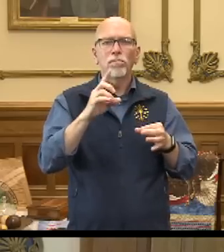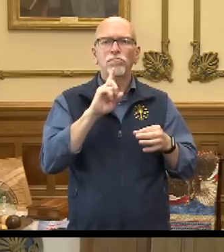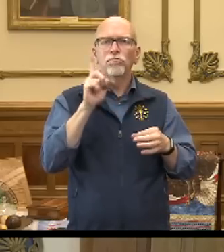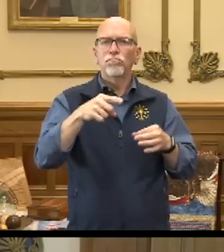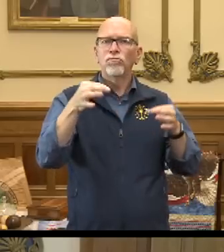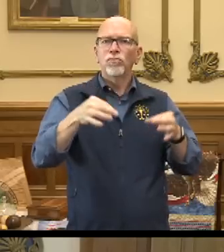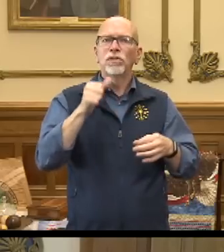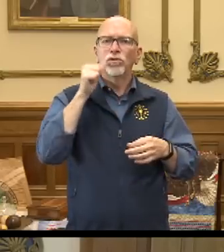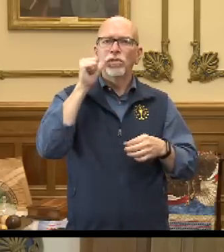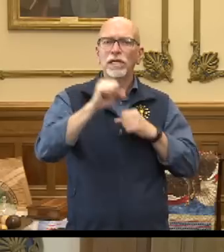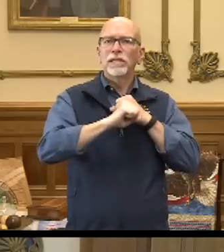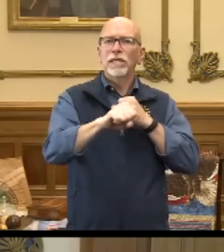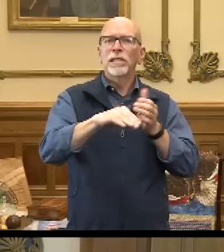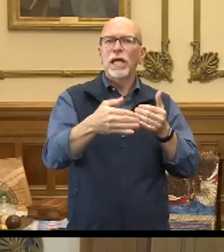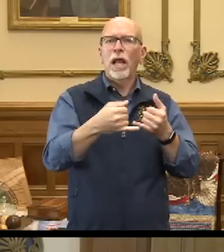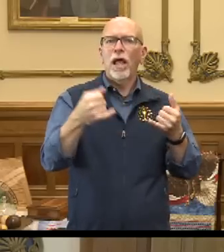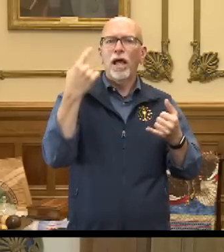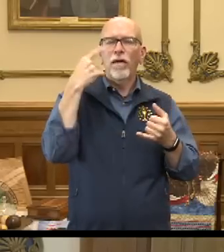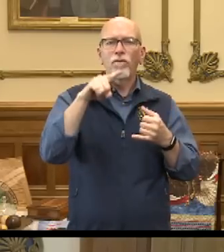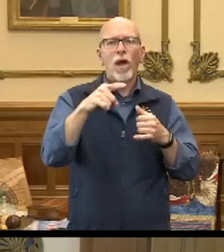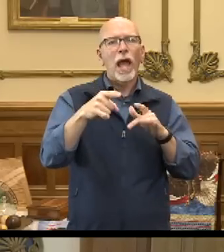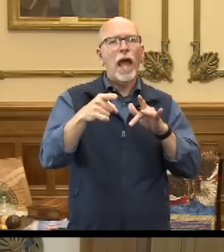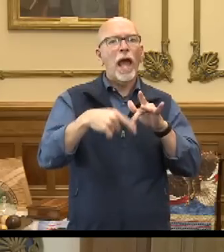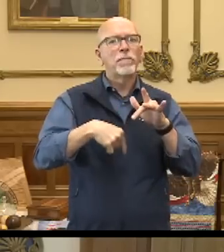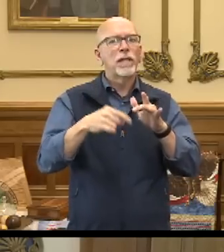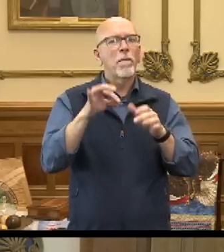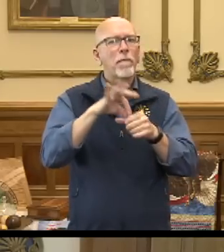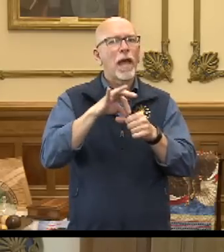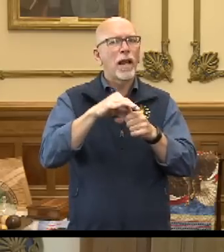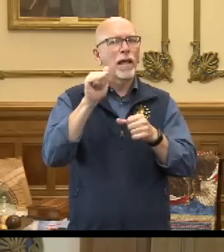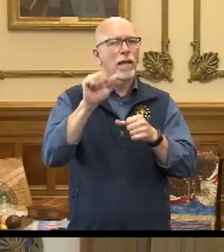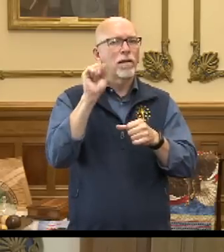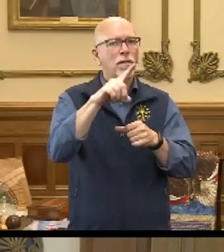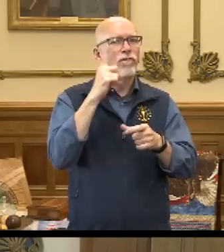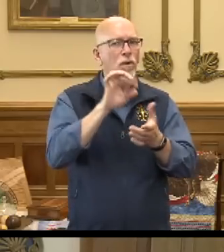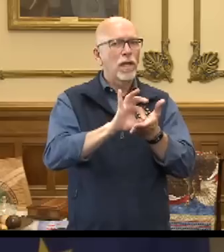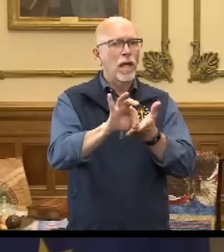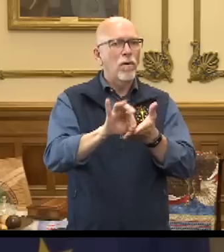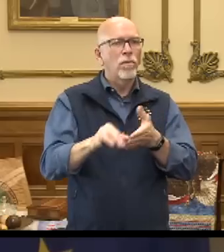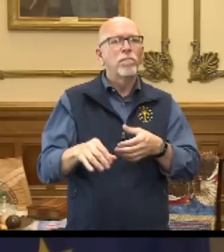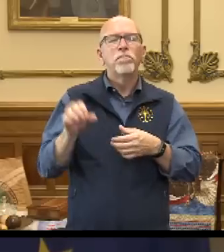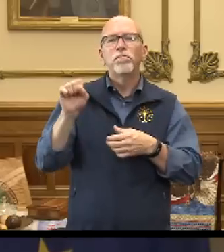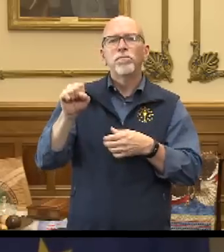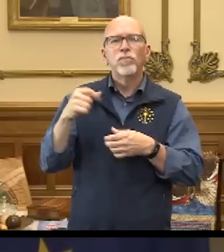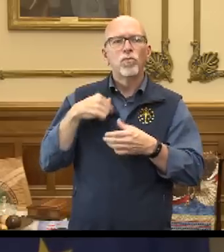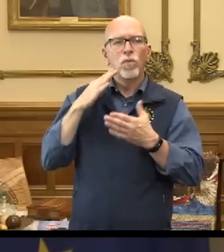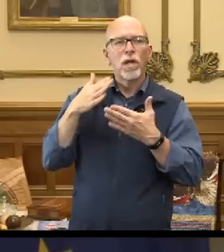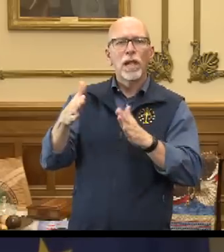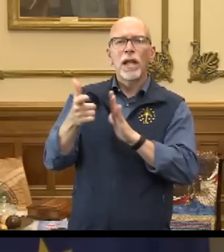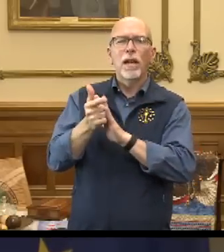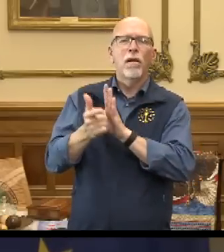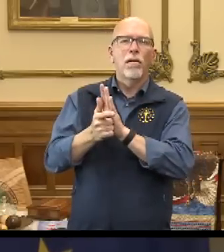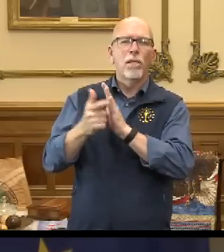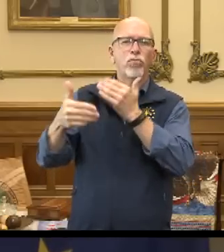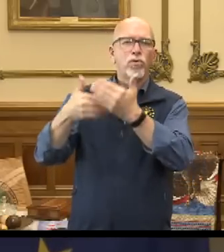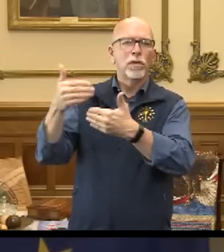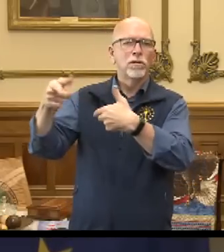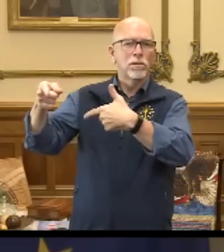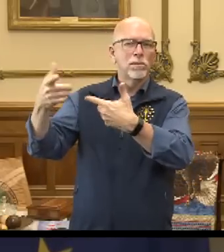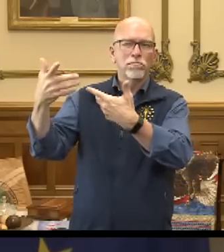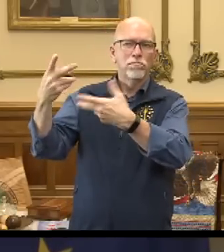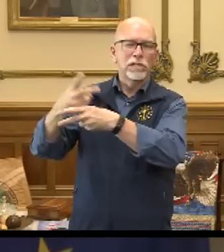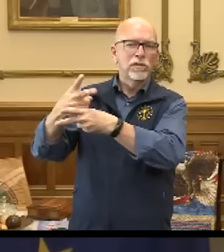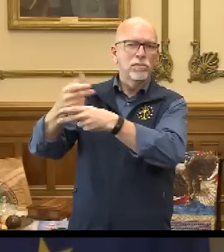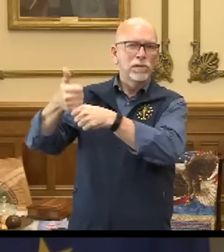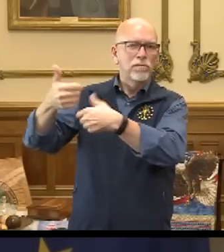that extends the deadline for when absentee ballots can be returned in order to count. Yeah, we'll let the legal process play out as